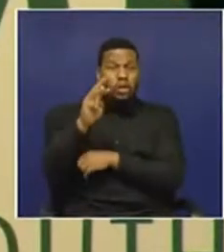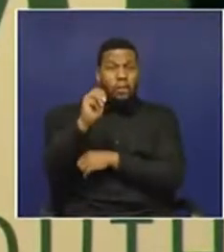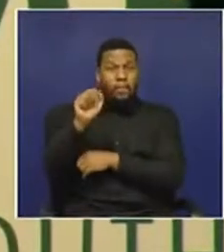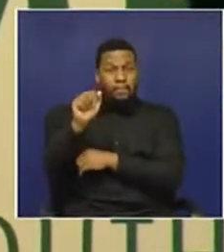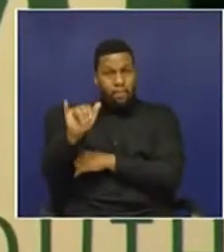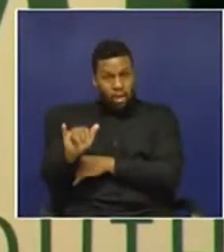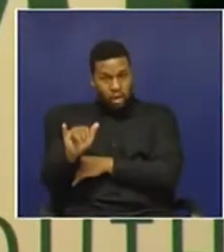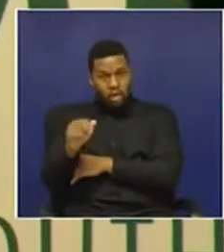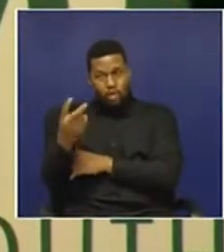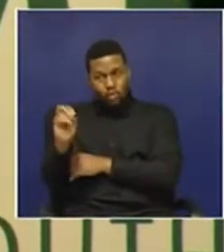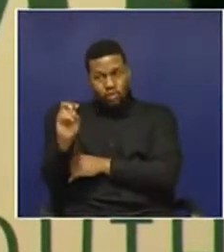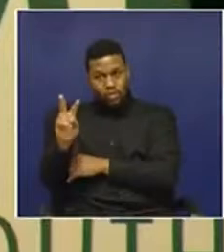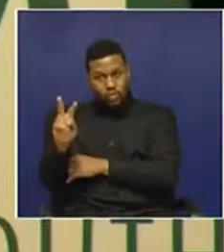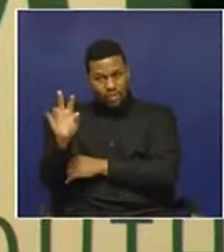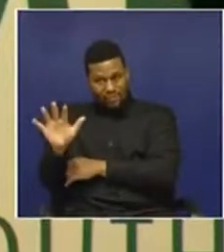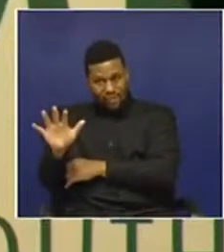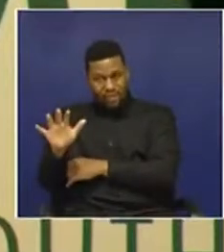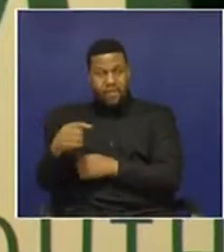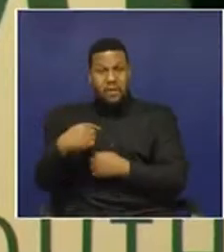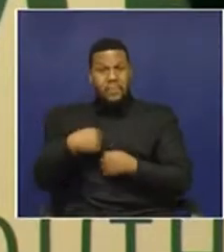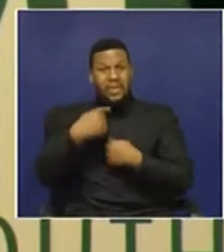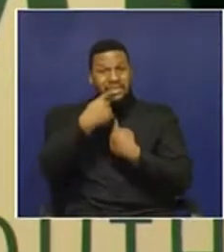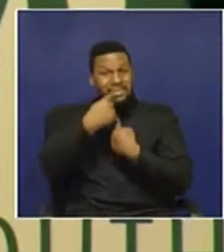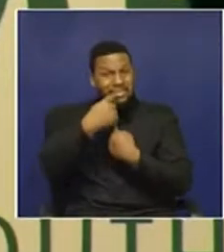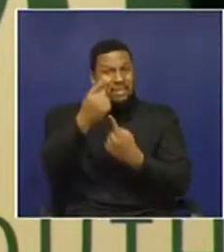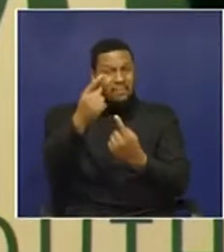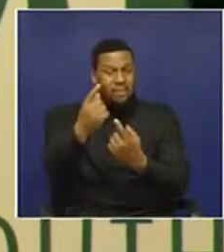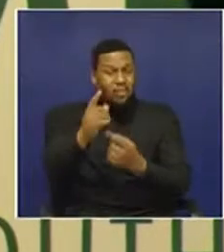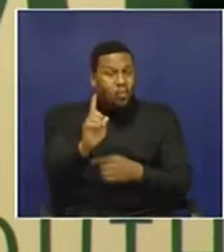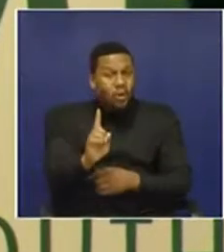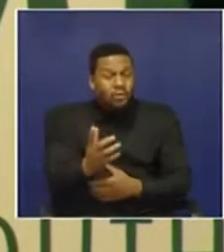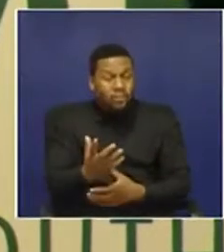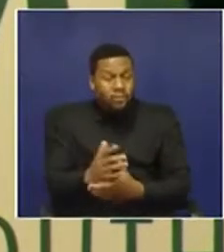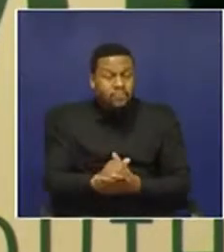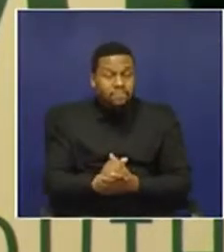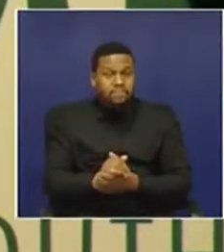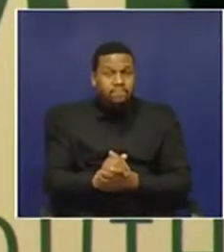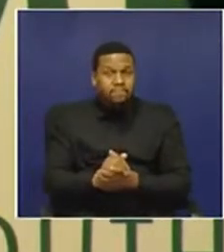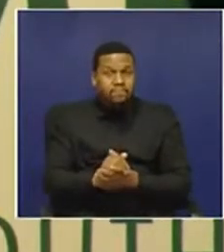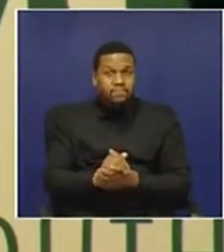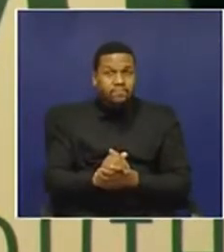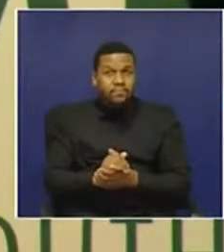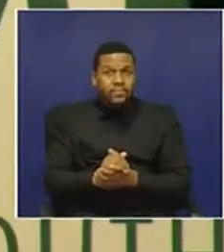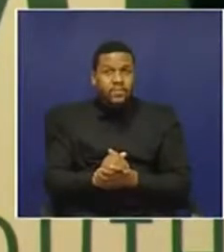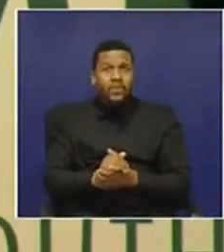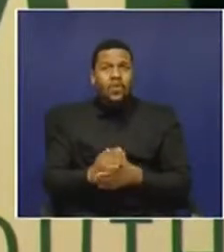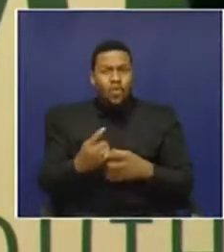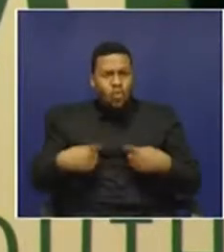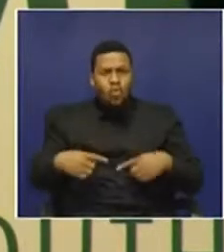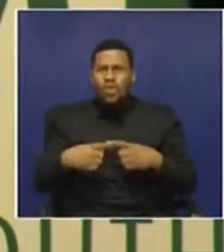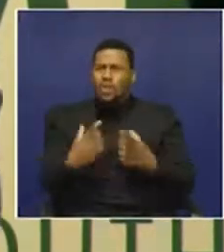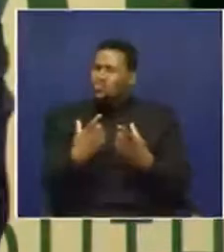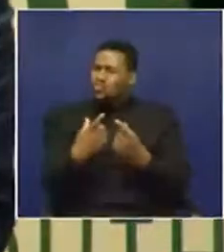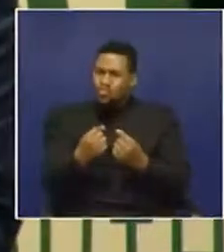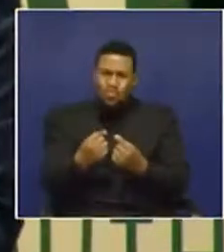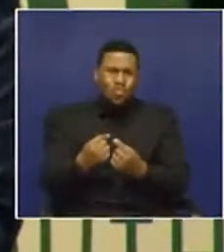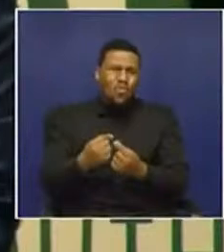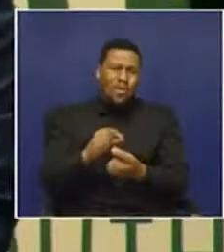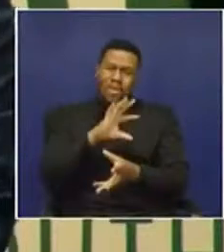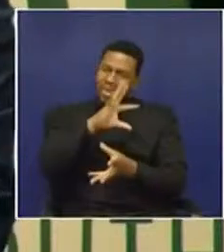we made the statement that we will do everything possible